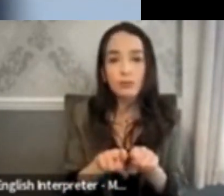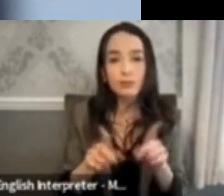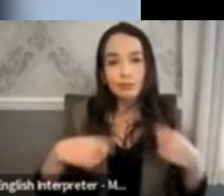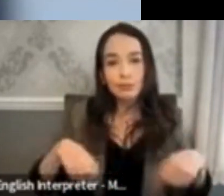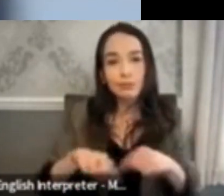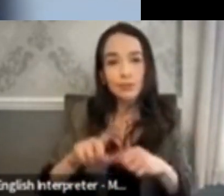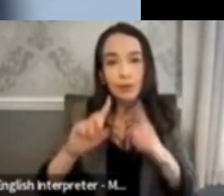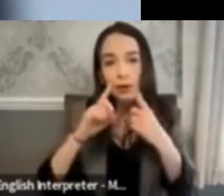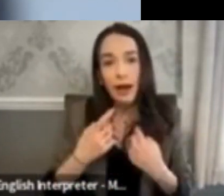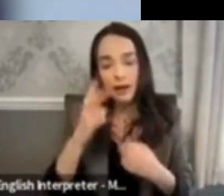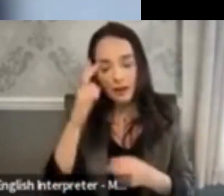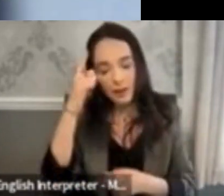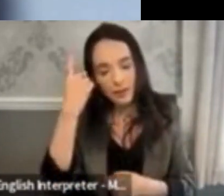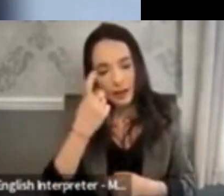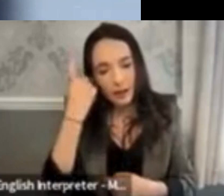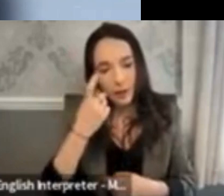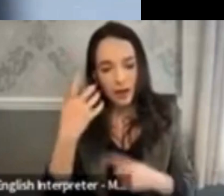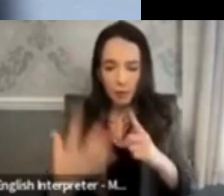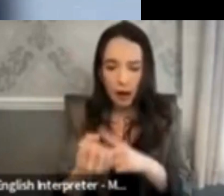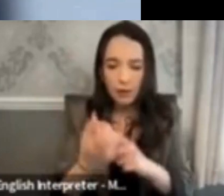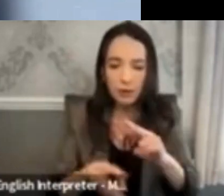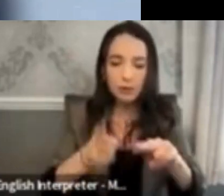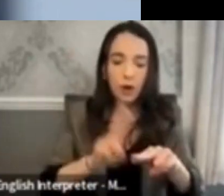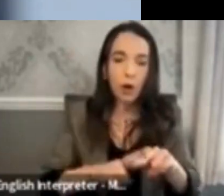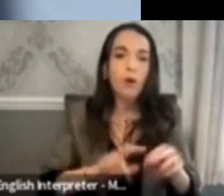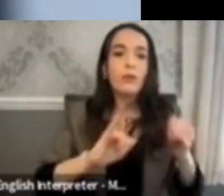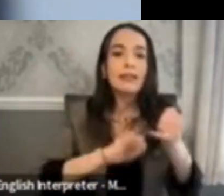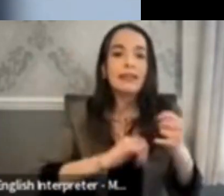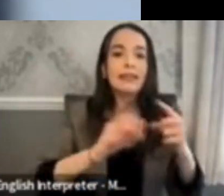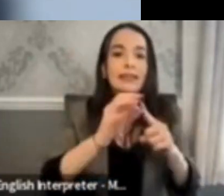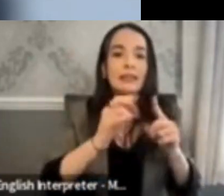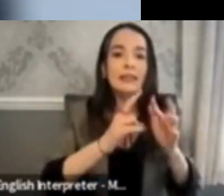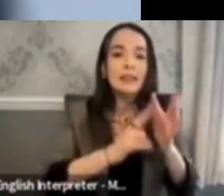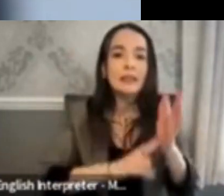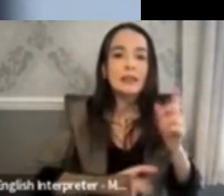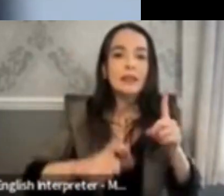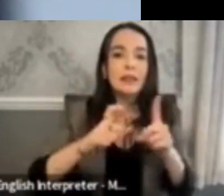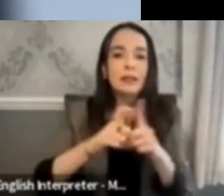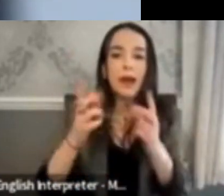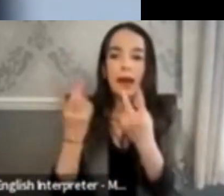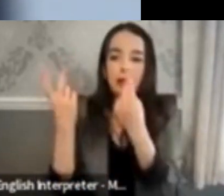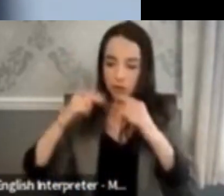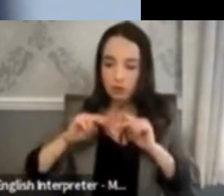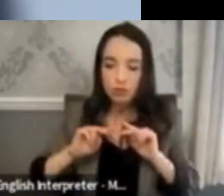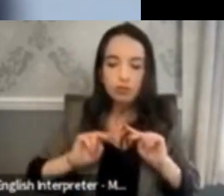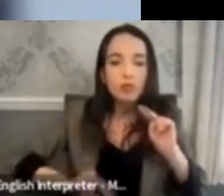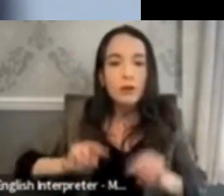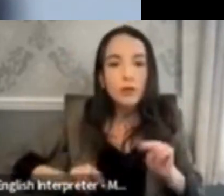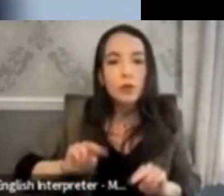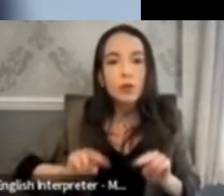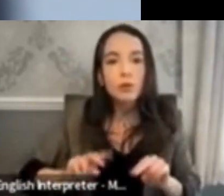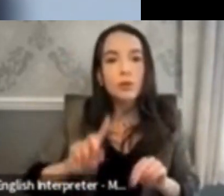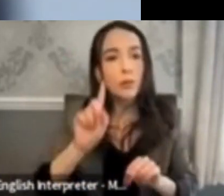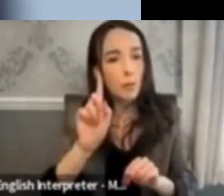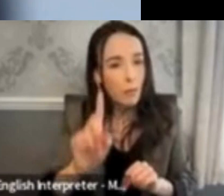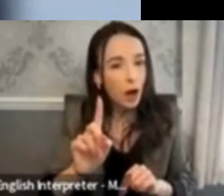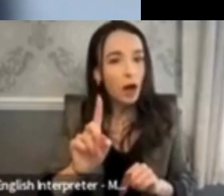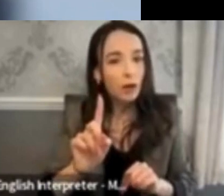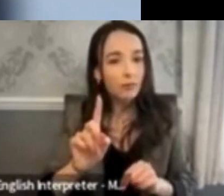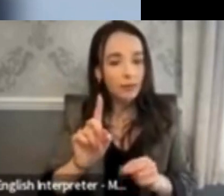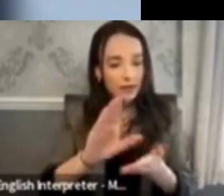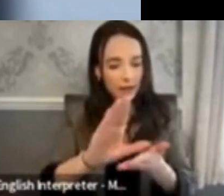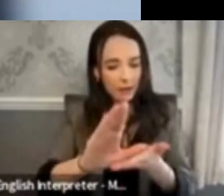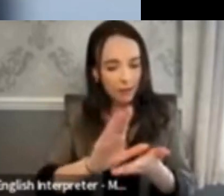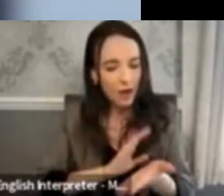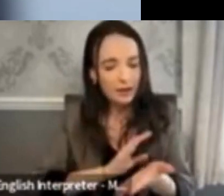spending review, but we will give due consideration as to how this funding issue may be addressed in future, working in